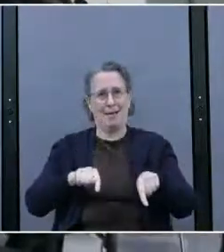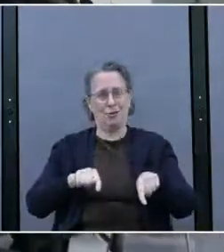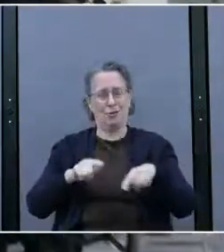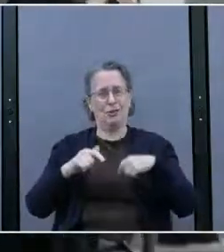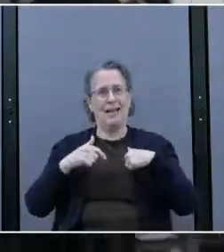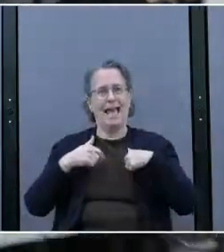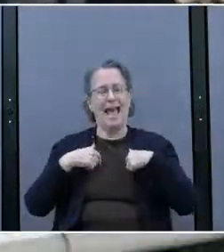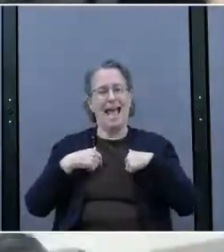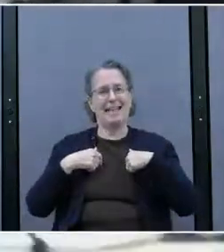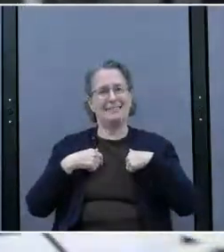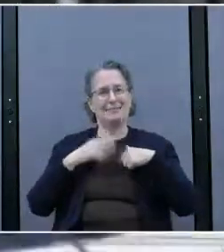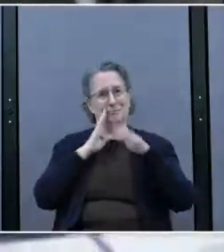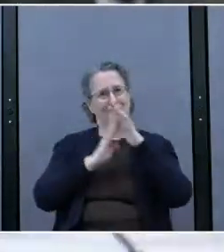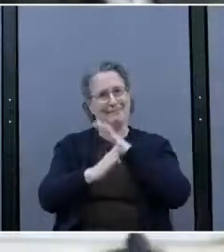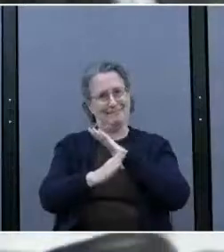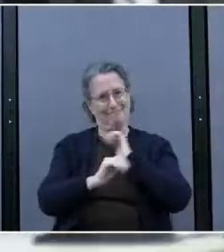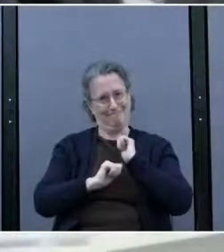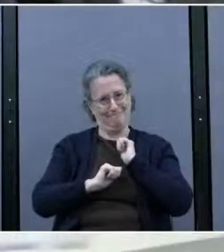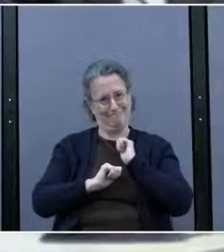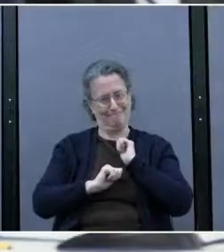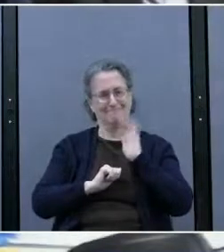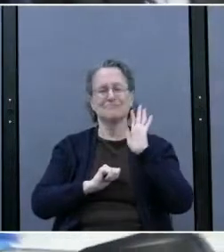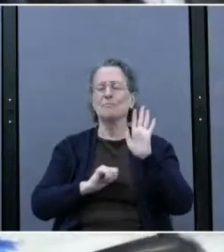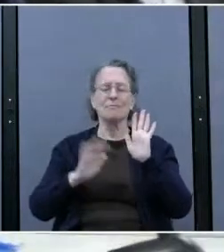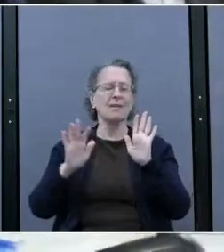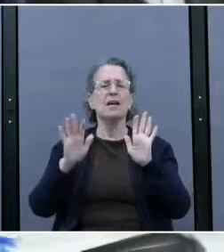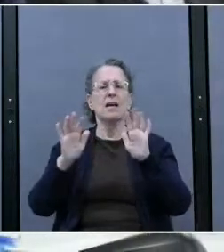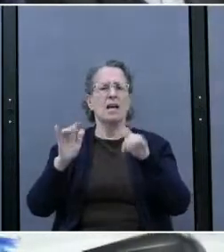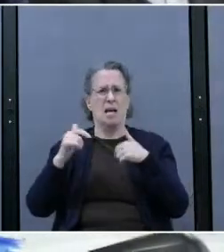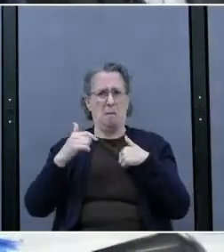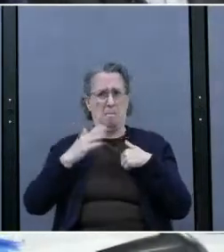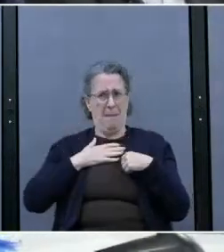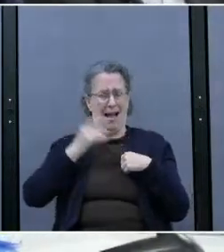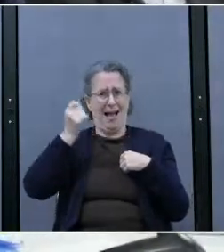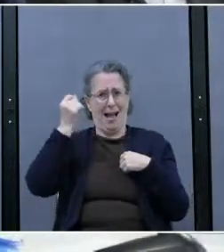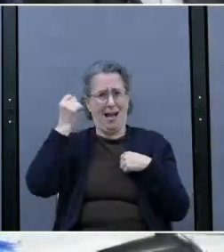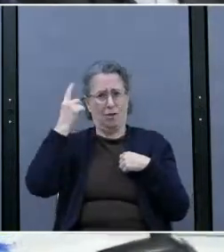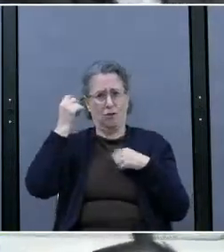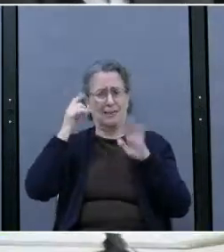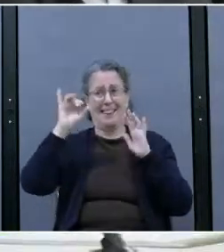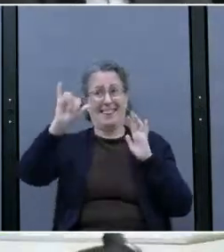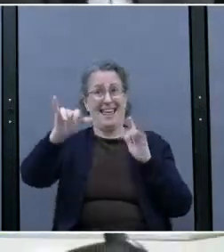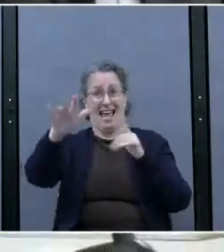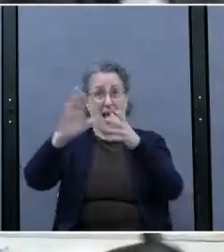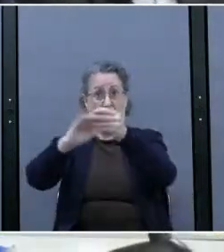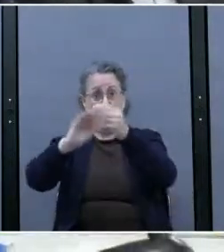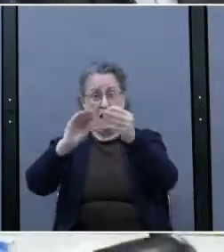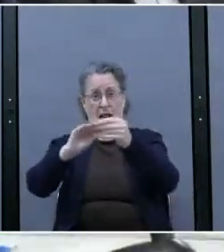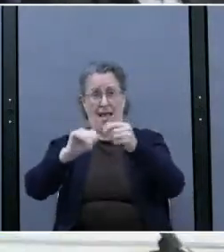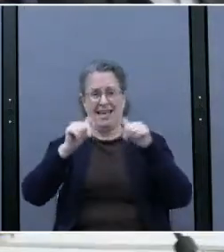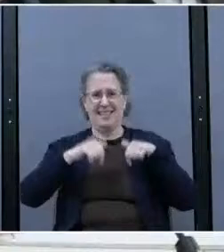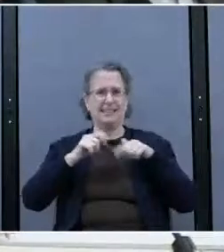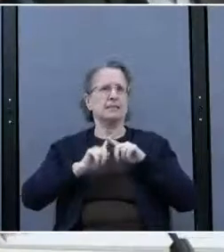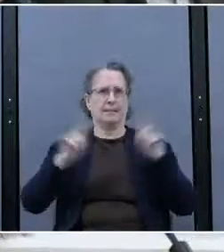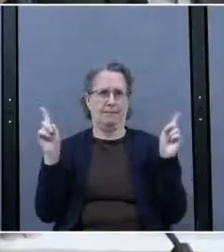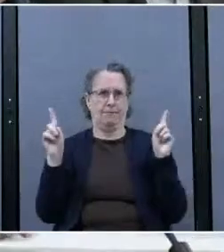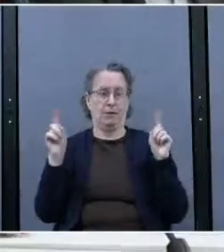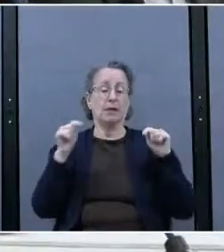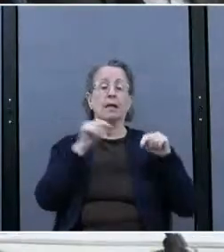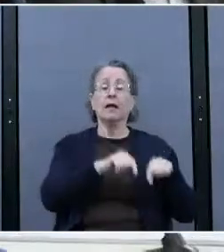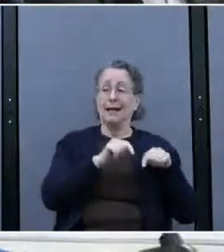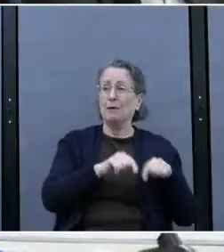try and answer that one anyway. I think what you're kind of talking about there are two different things. This is about an overspend